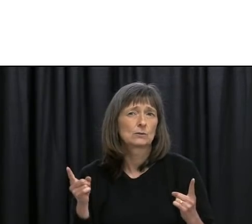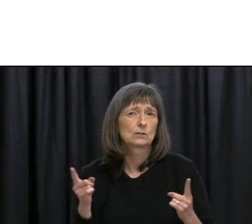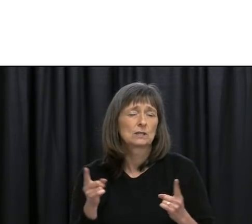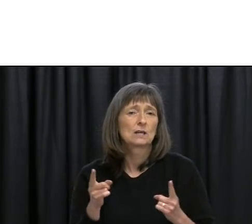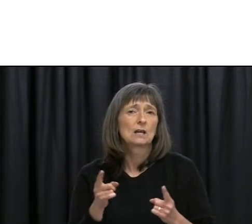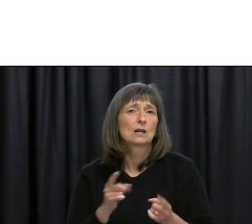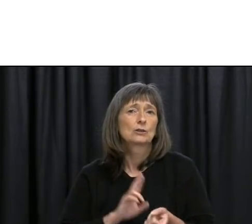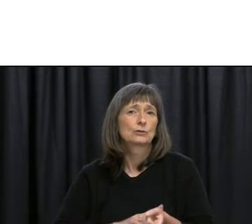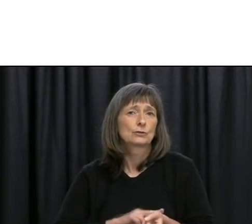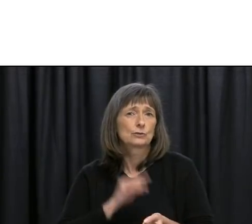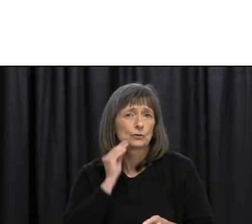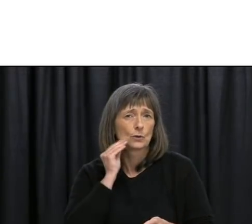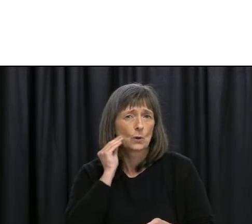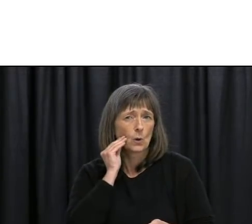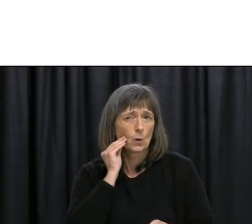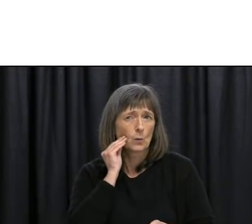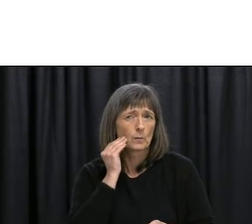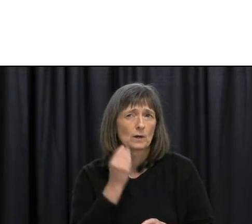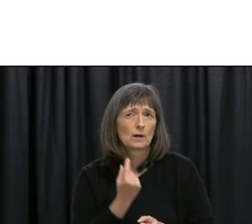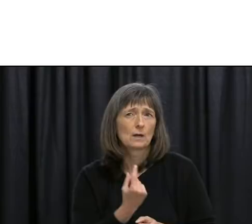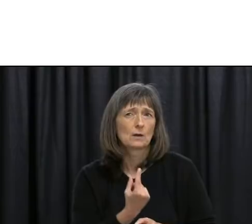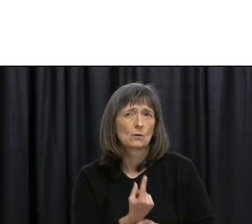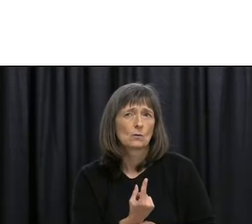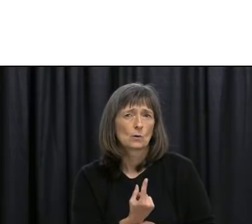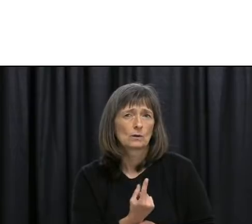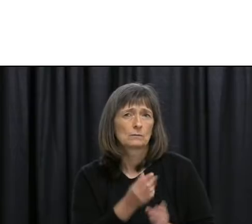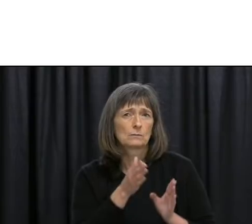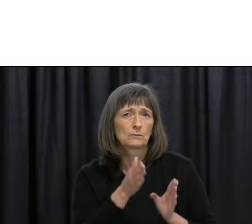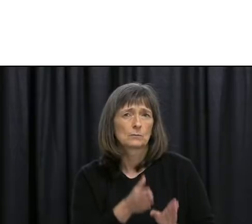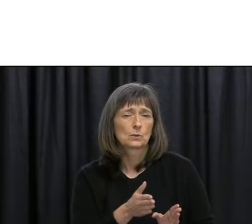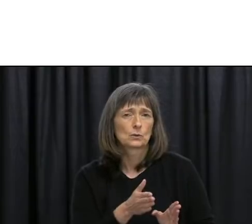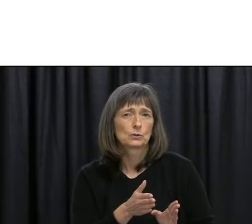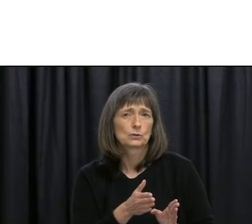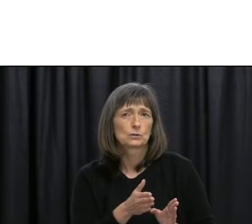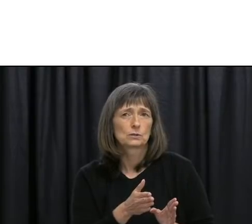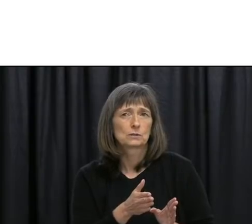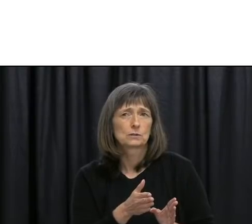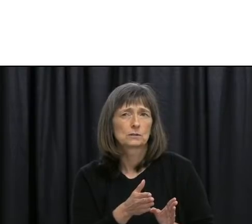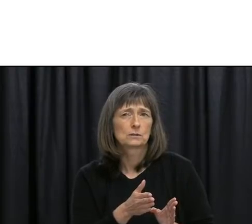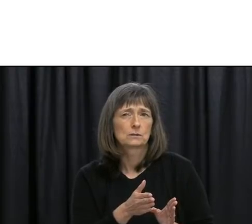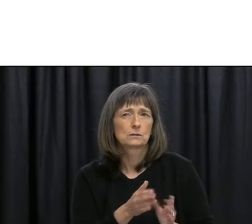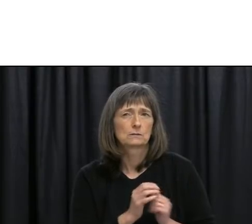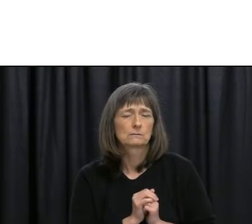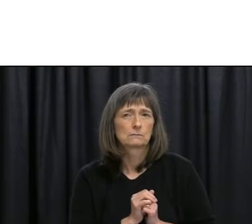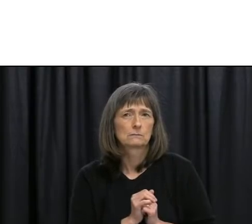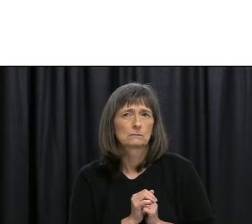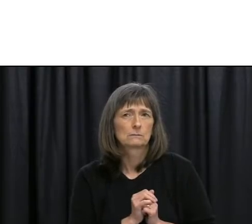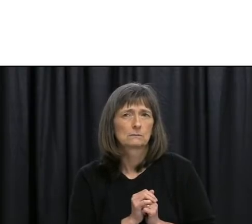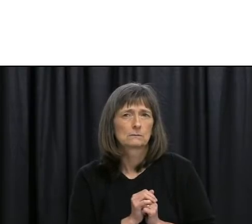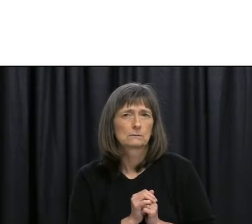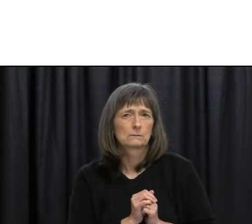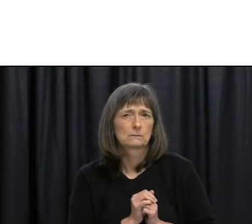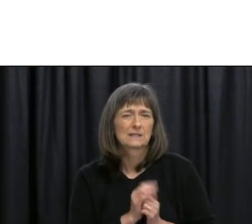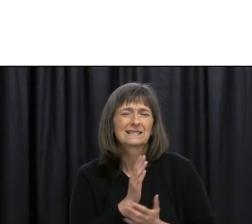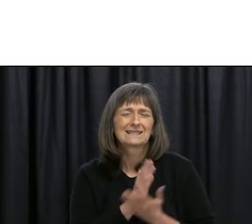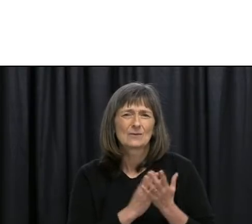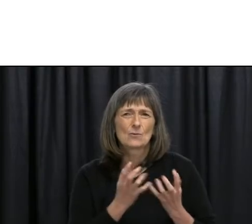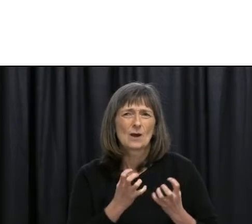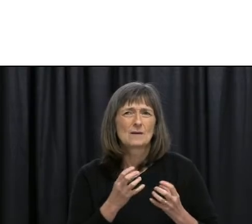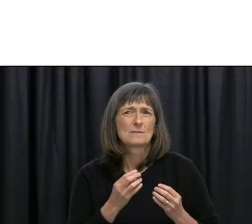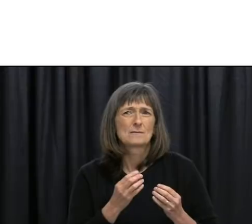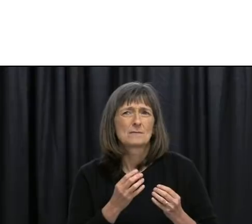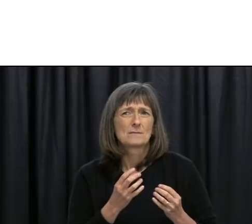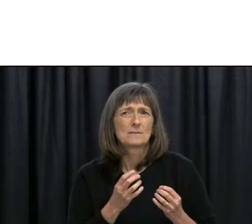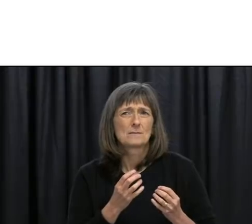will have 1 designated person. Can you give, there'll be some people that will still wish they could have more. Can you give me an